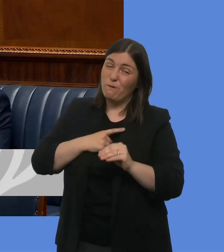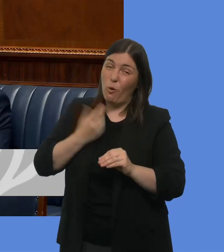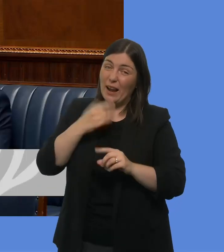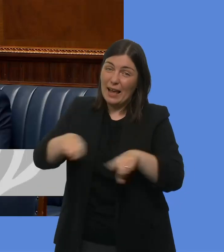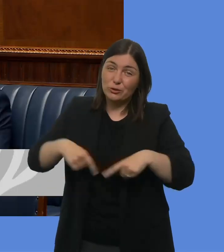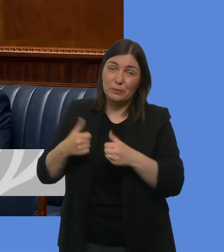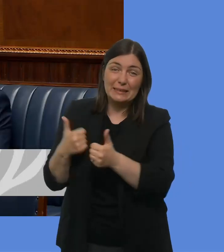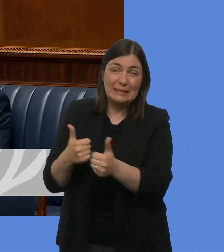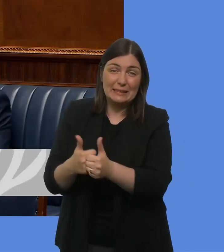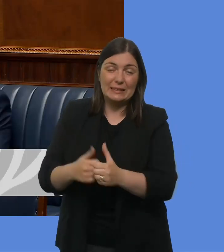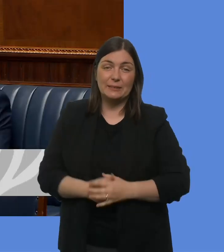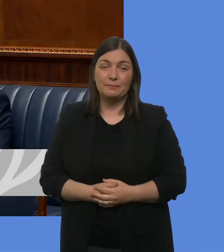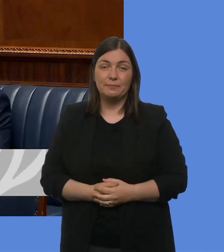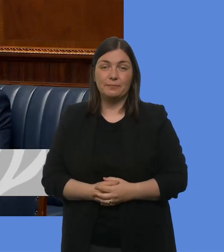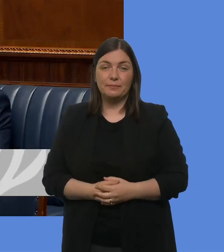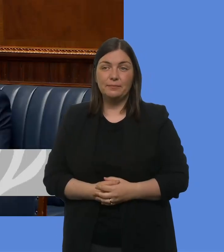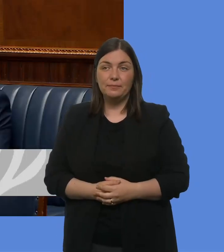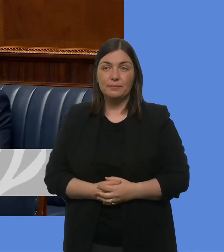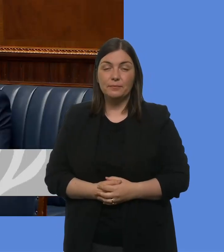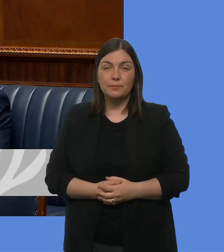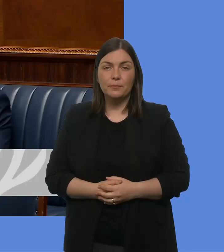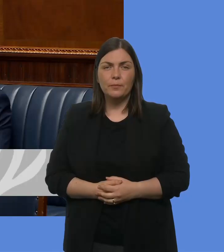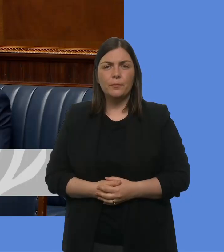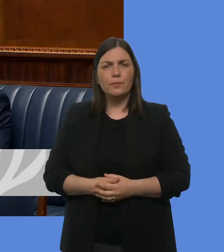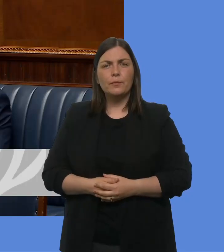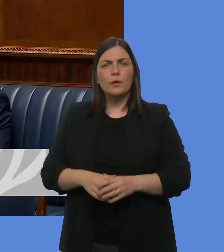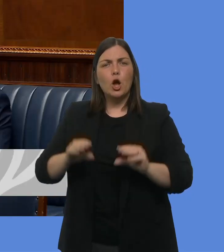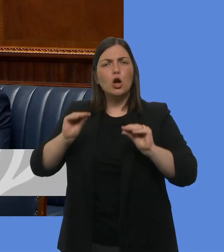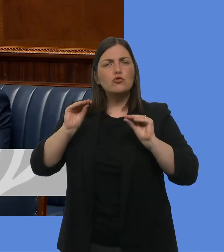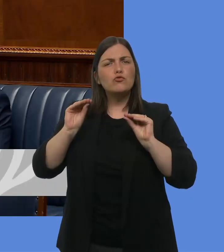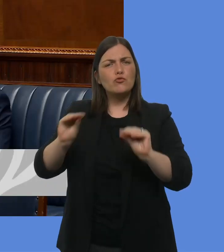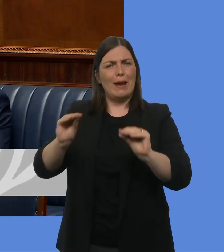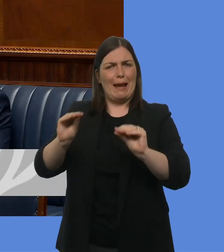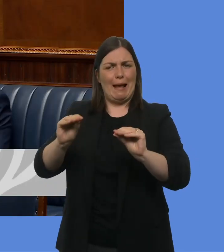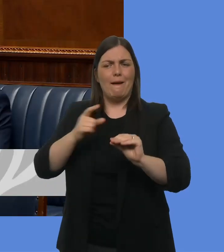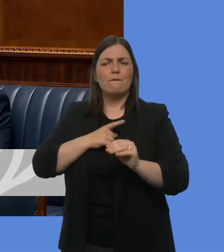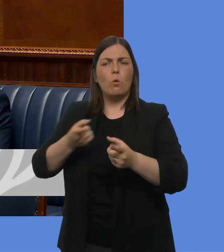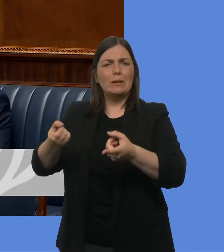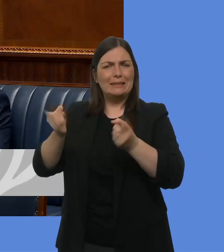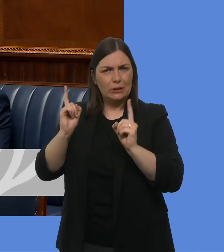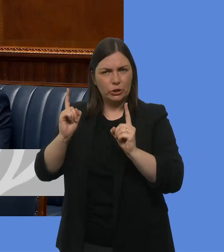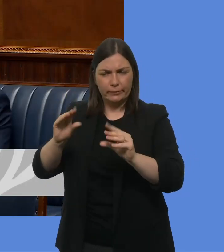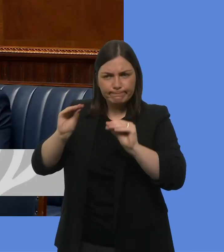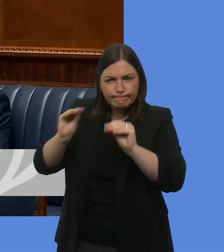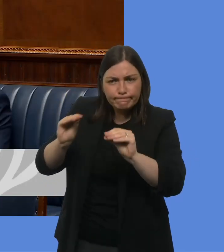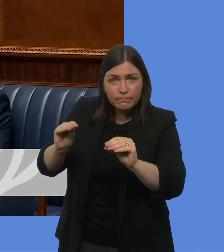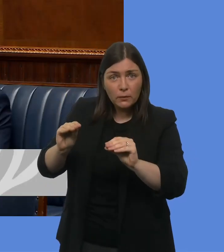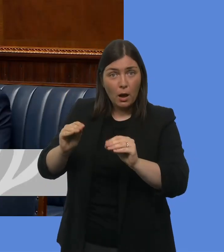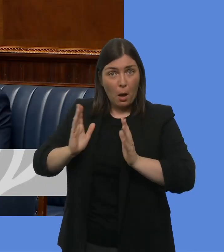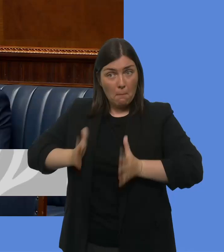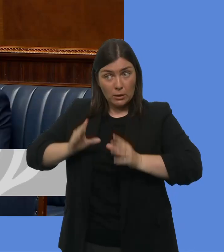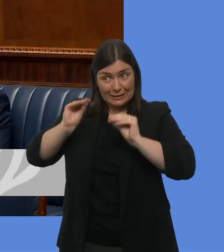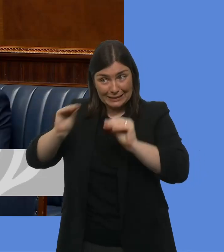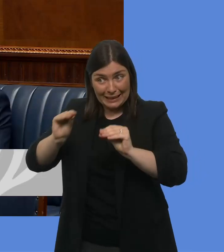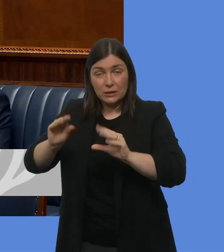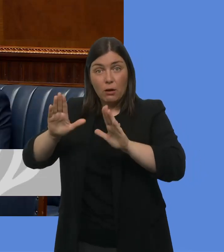technical knowledge that a teacher needs to teach a deaf pupil in their class. And this has already been referenced by other members, but I think it's really important to highlight